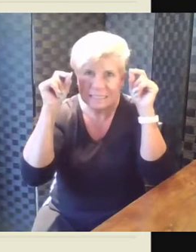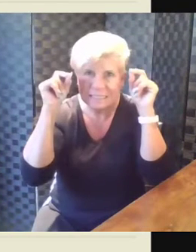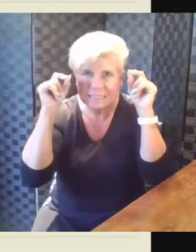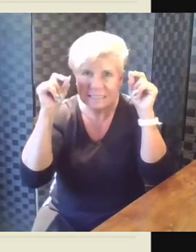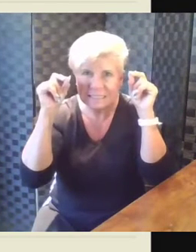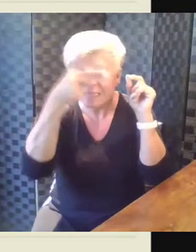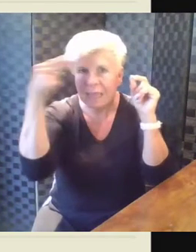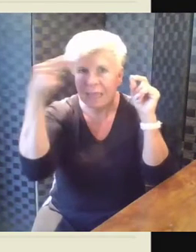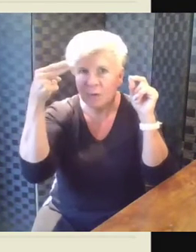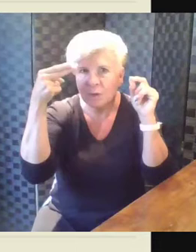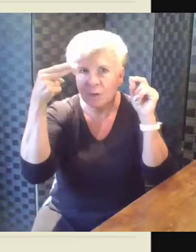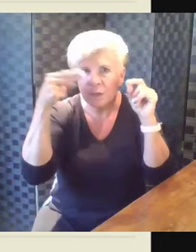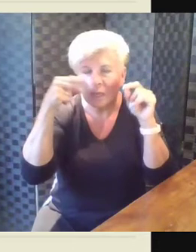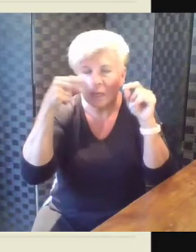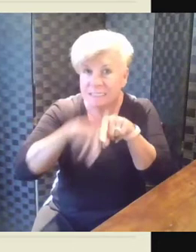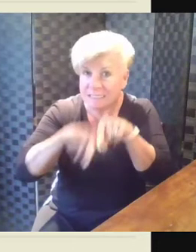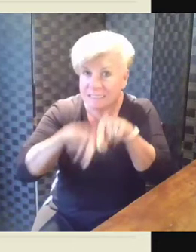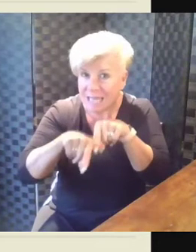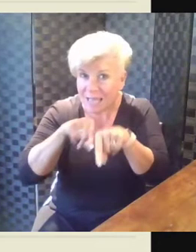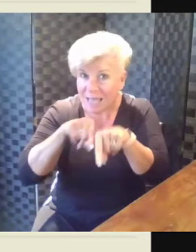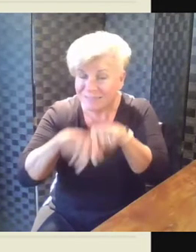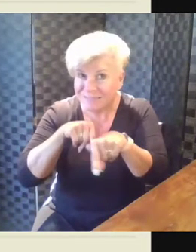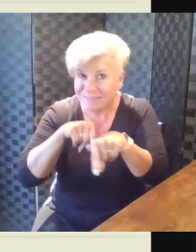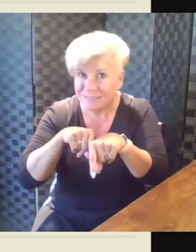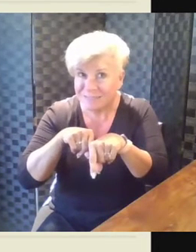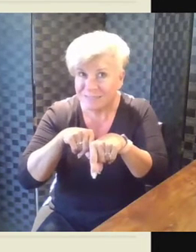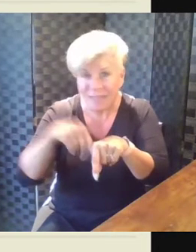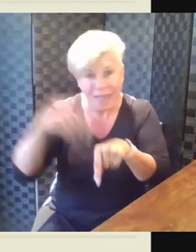glasses and socks.